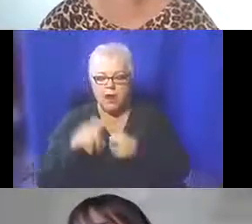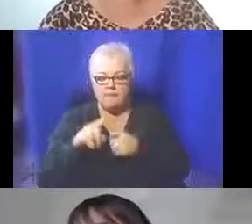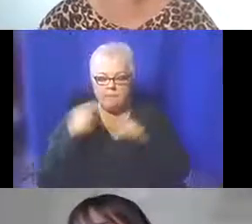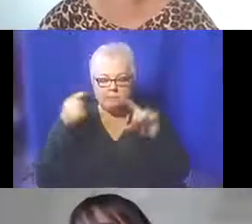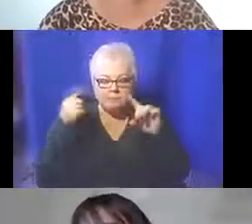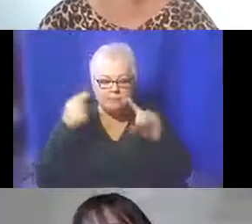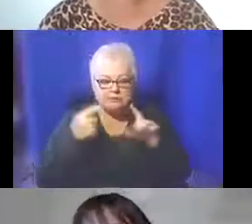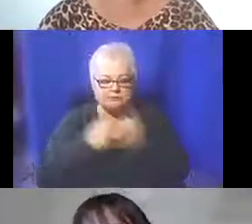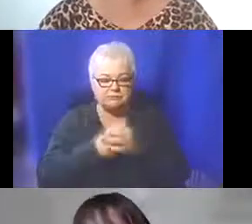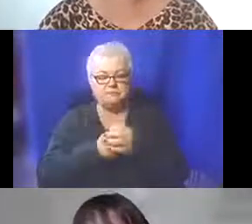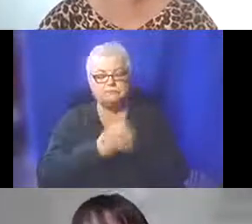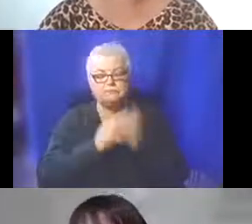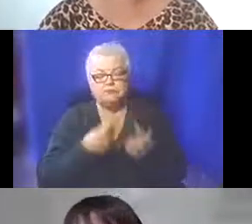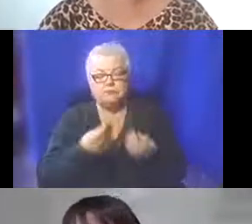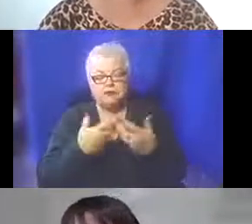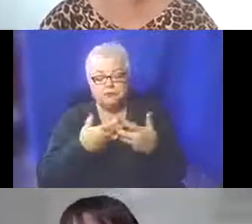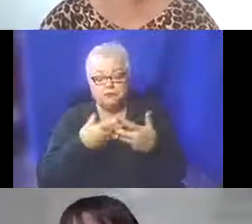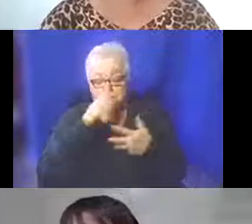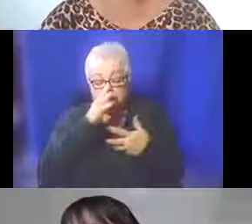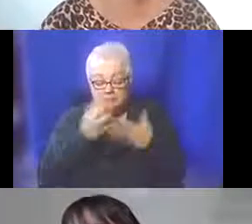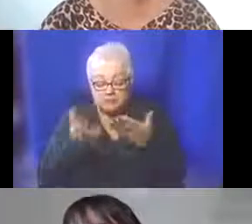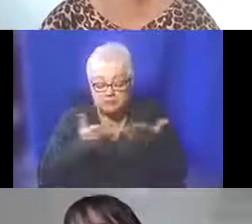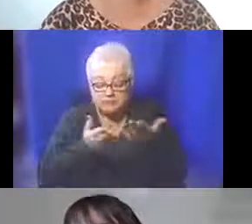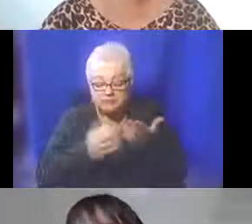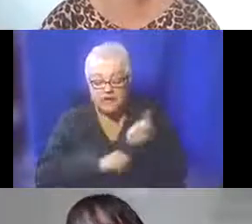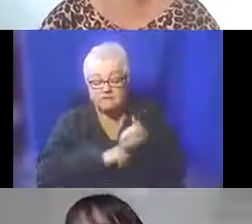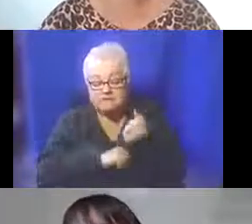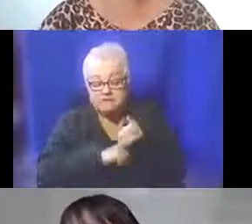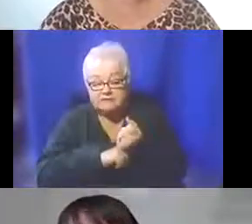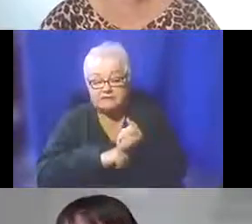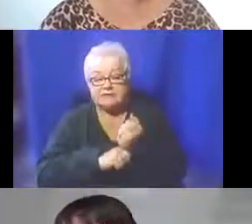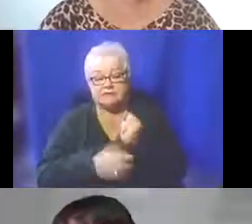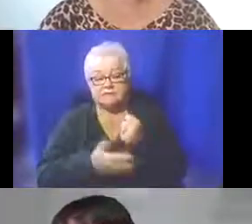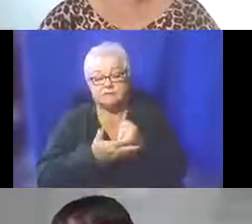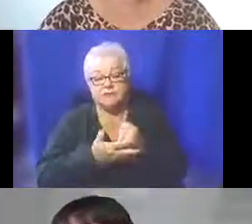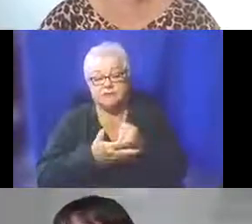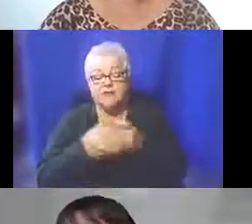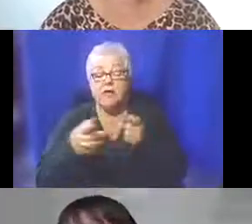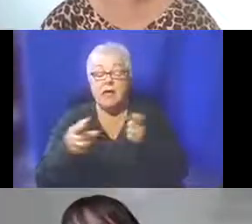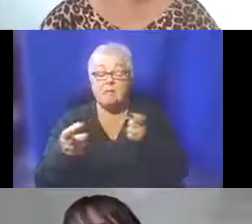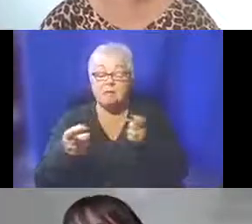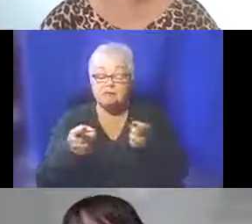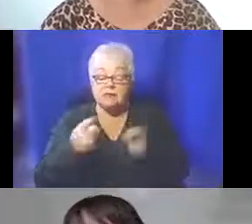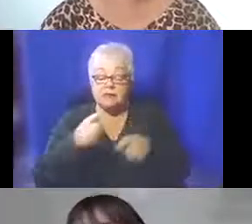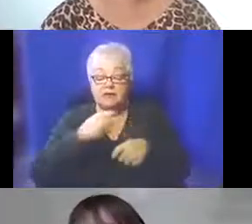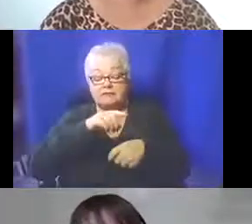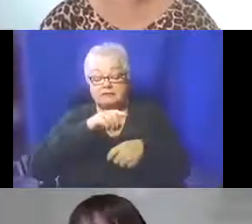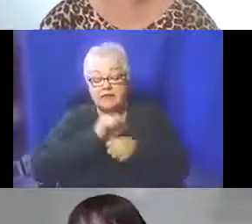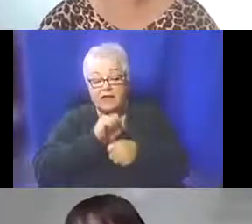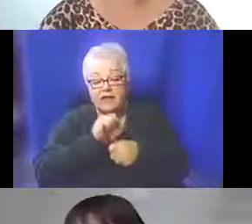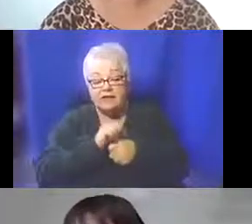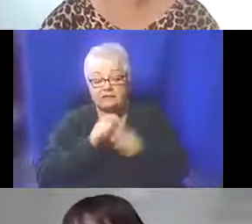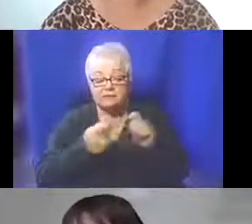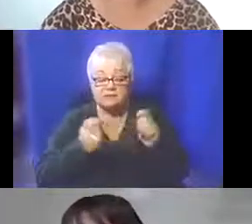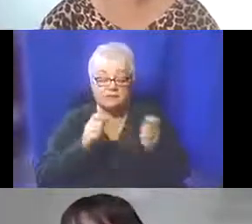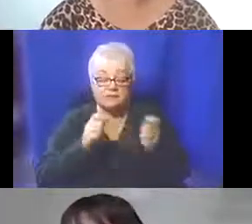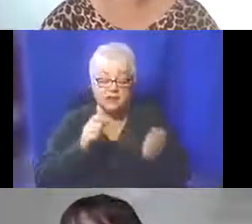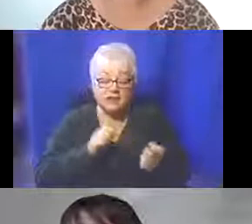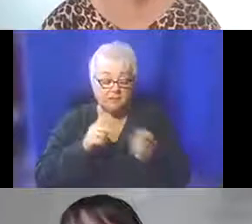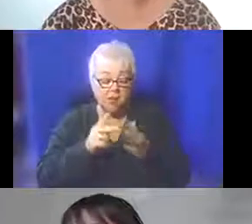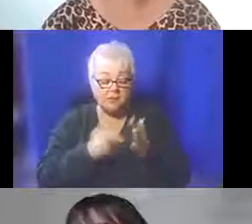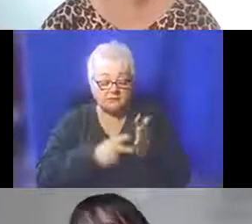Volunteers can provide direct service advocacy, assist with administrative tasks, such as refining our policies and